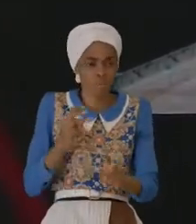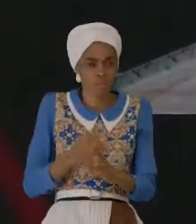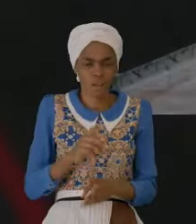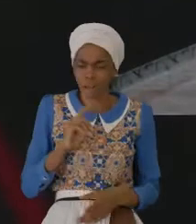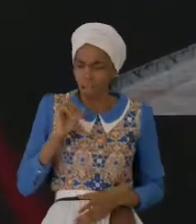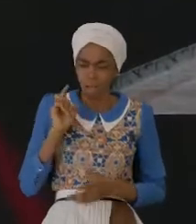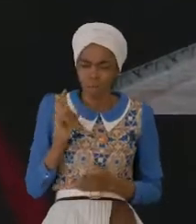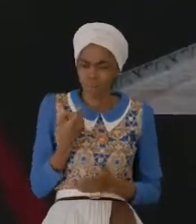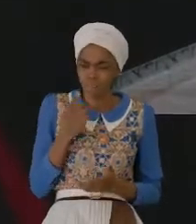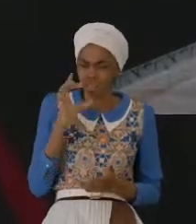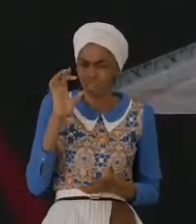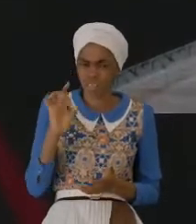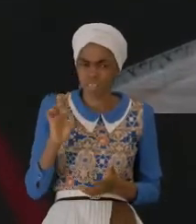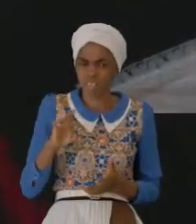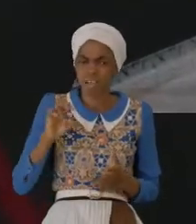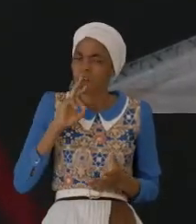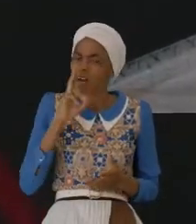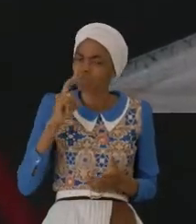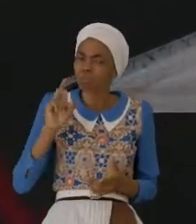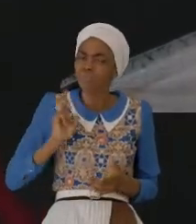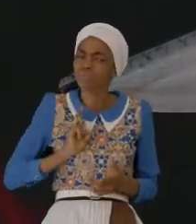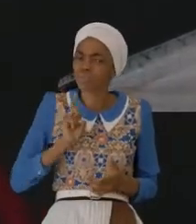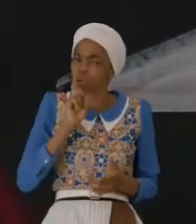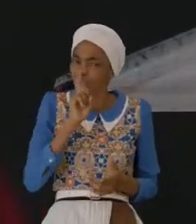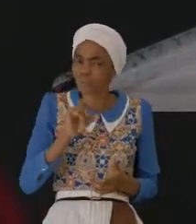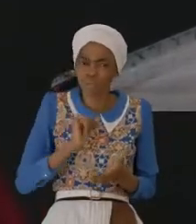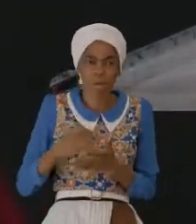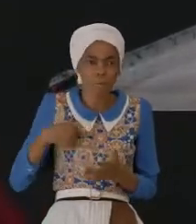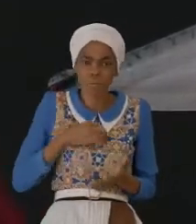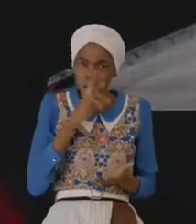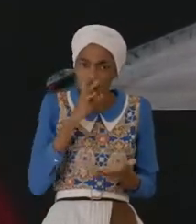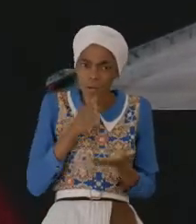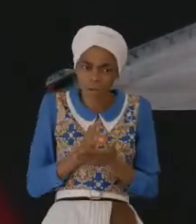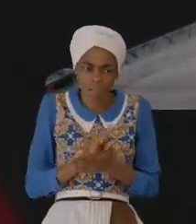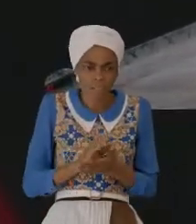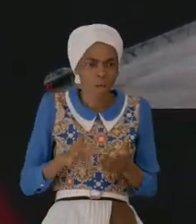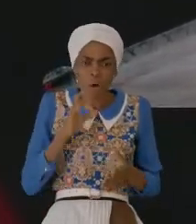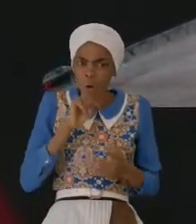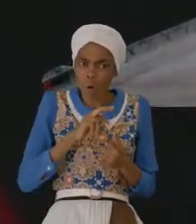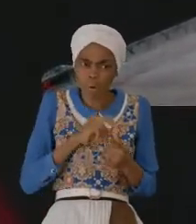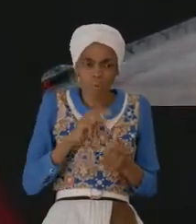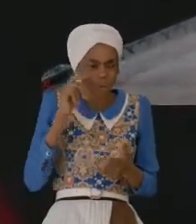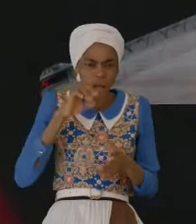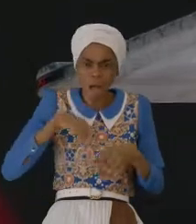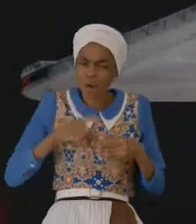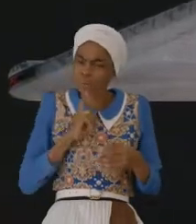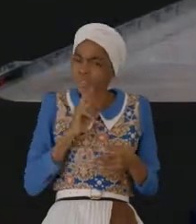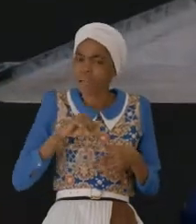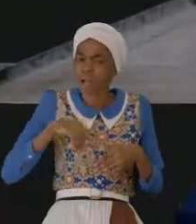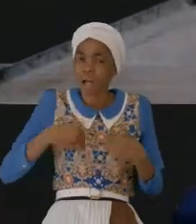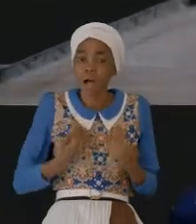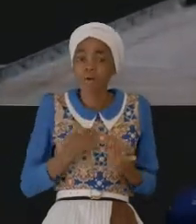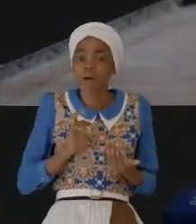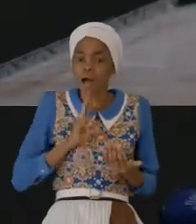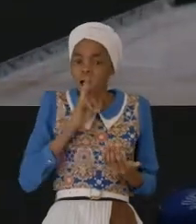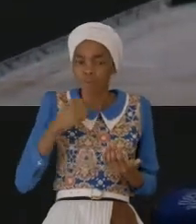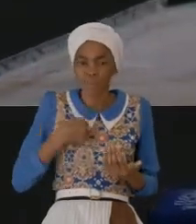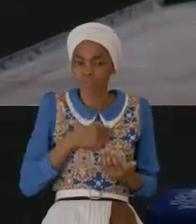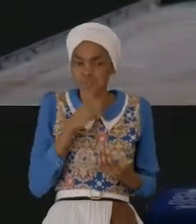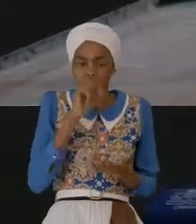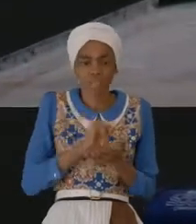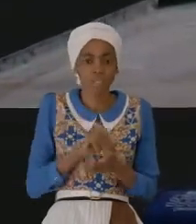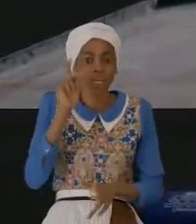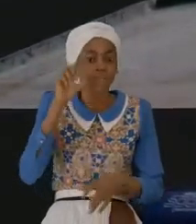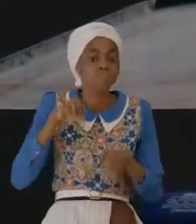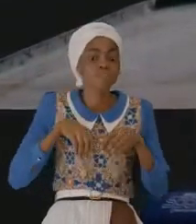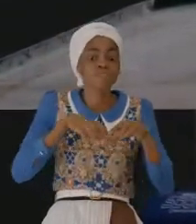majority all these people and their millions and we showed their own art